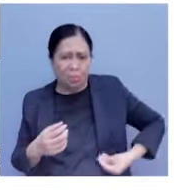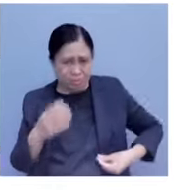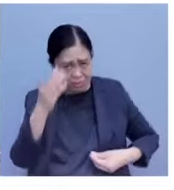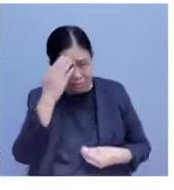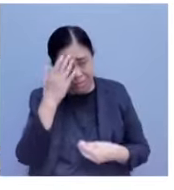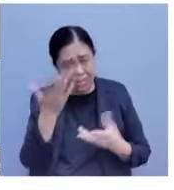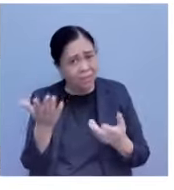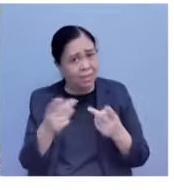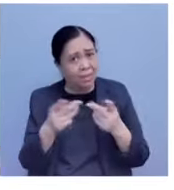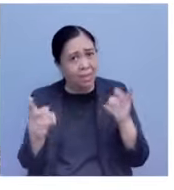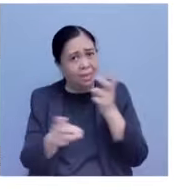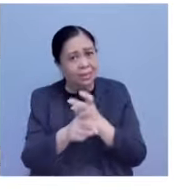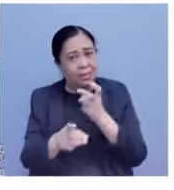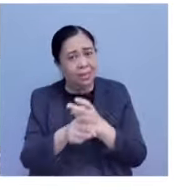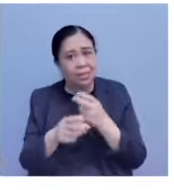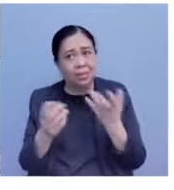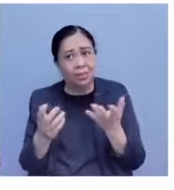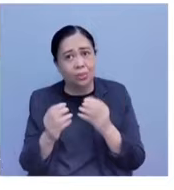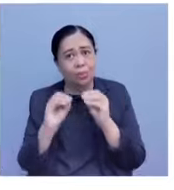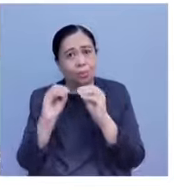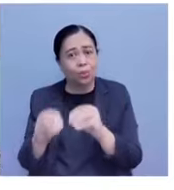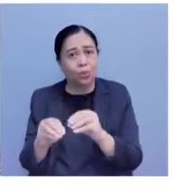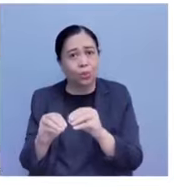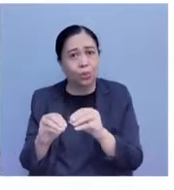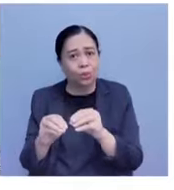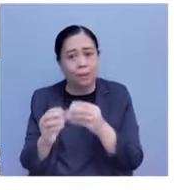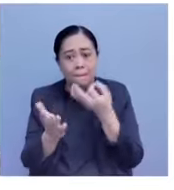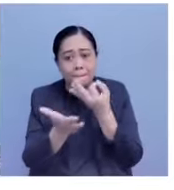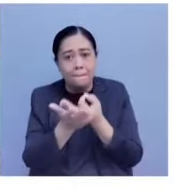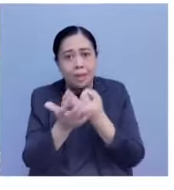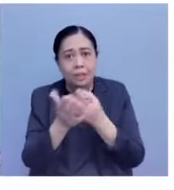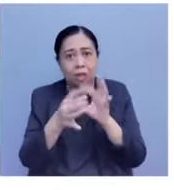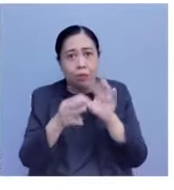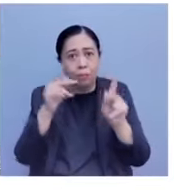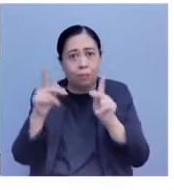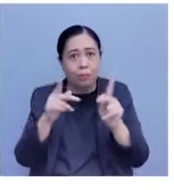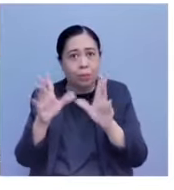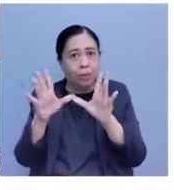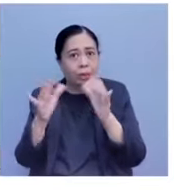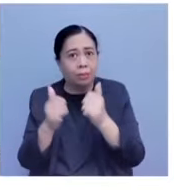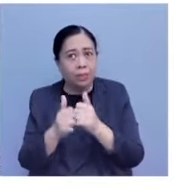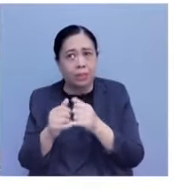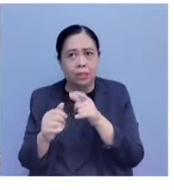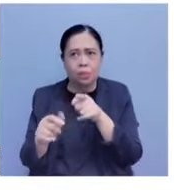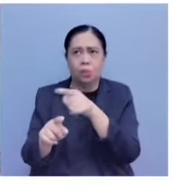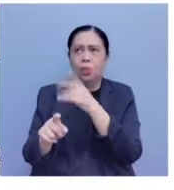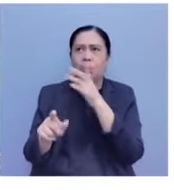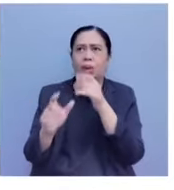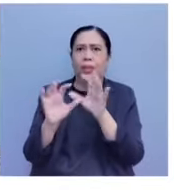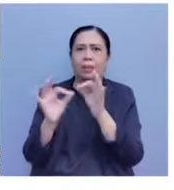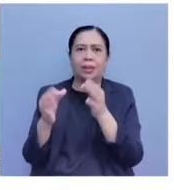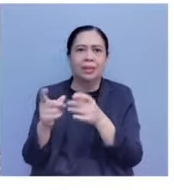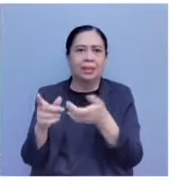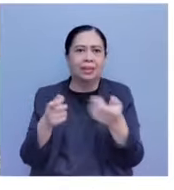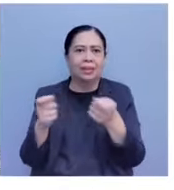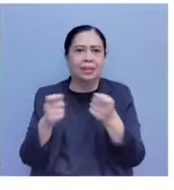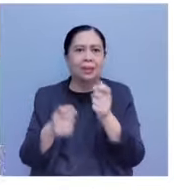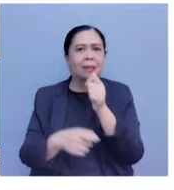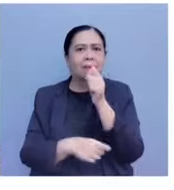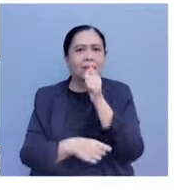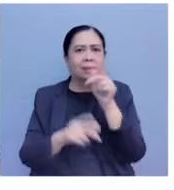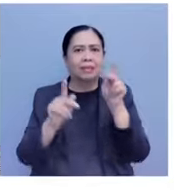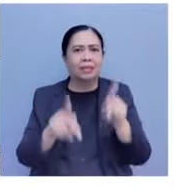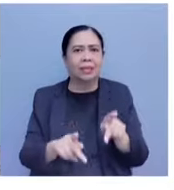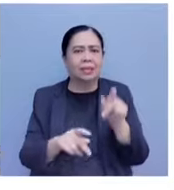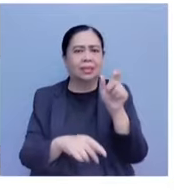it's really difficult to put public funds in a corporation that is essentially run by private individuals,